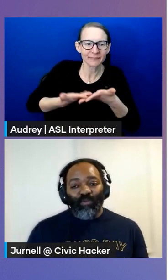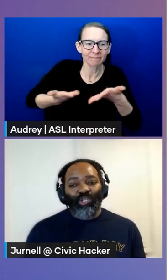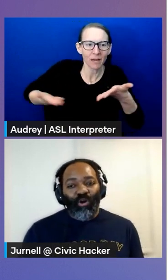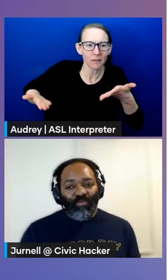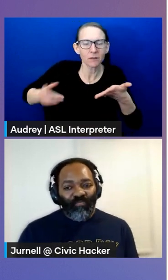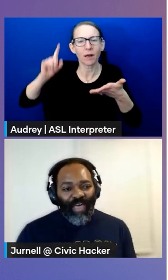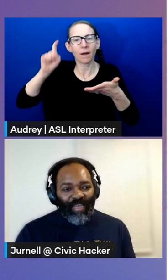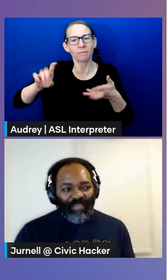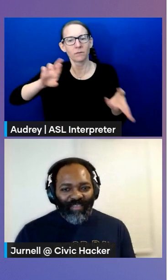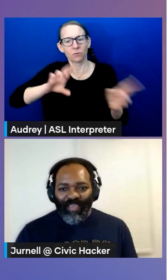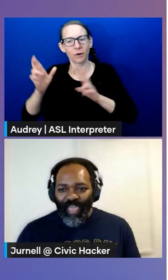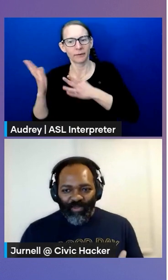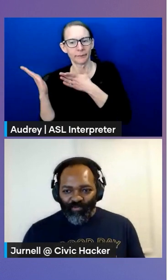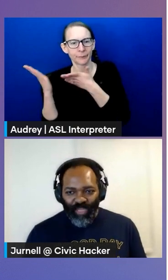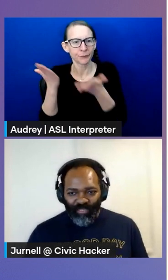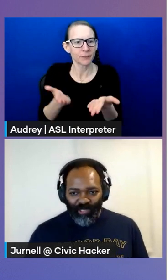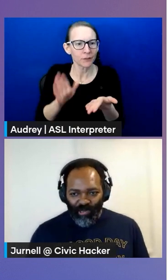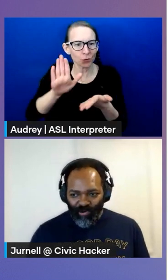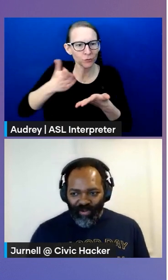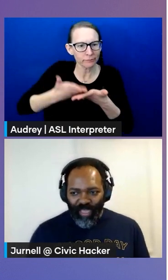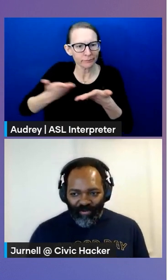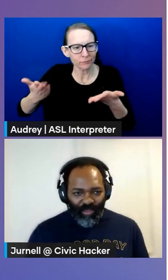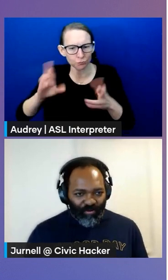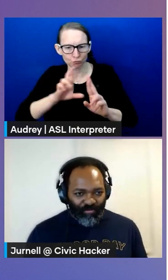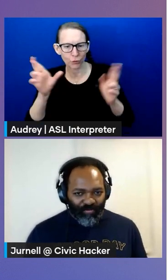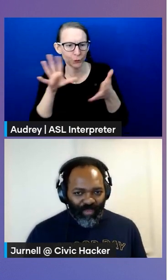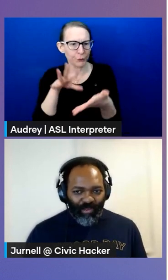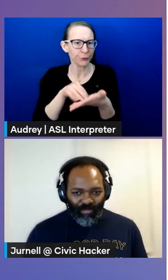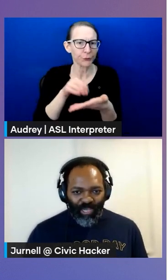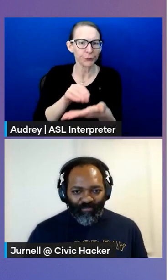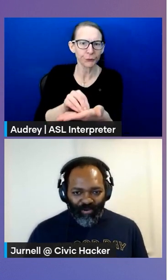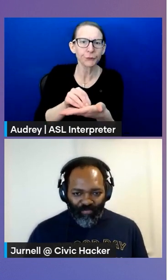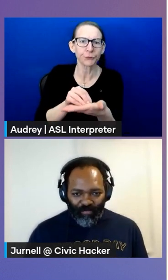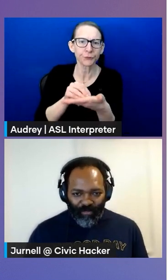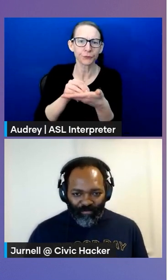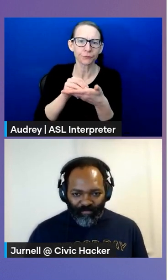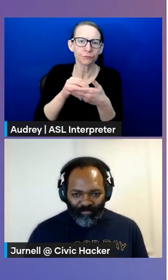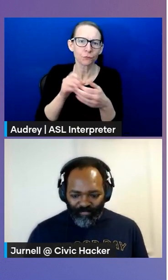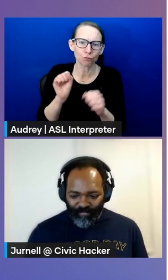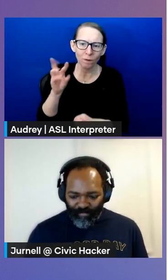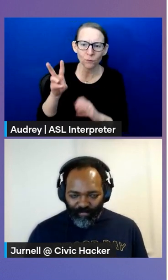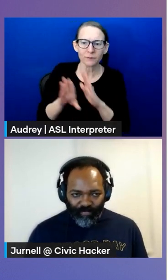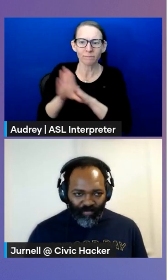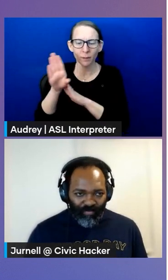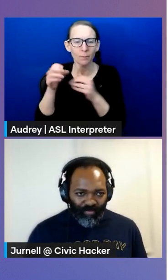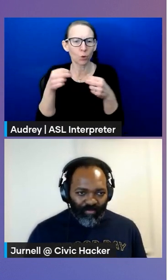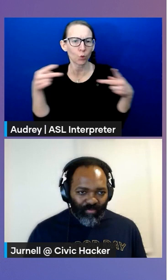have to come with your own device and be ready to learn how to code and learn software development.